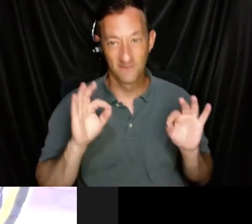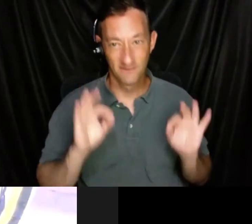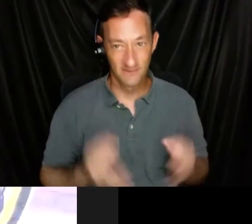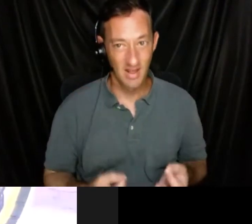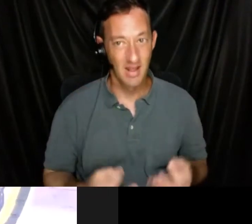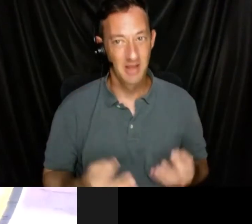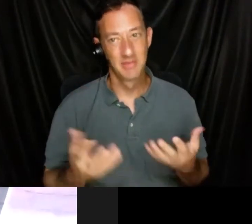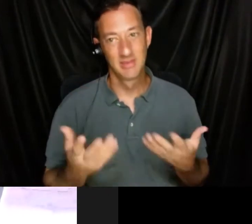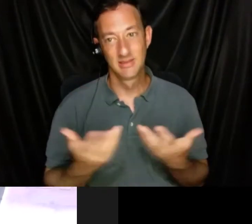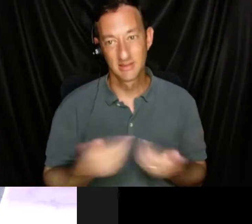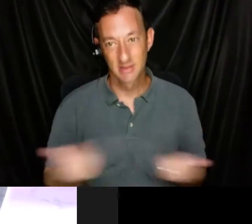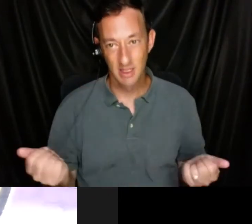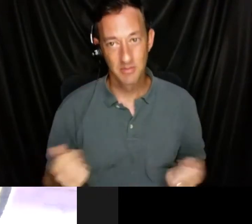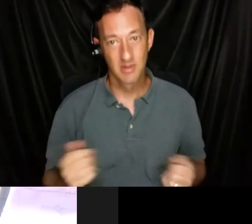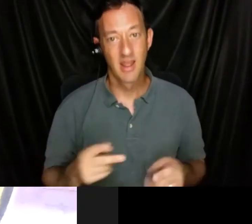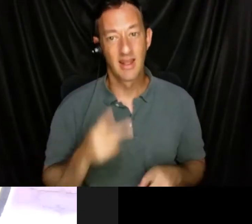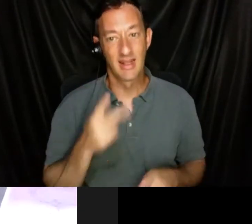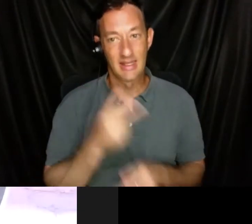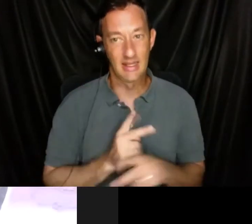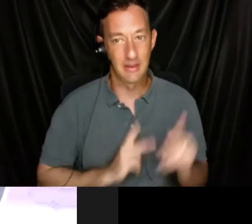For instance, a person that has been